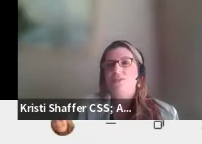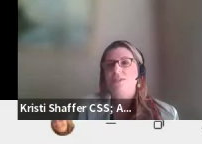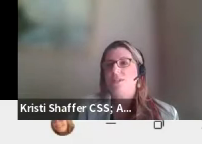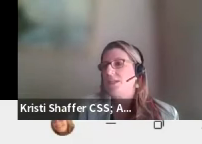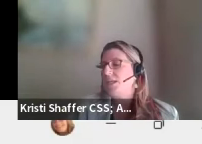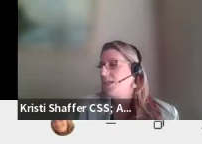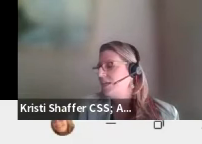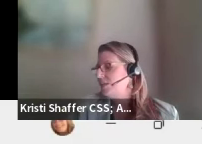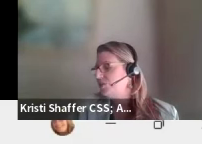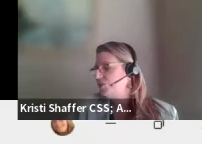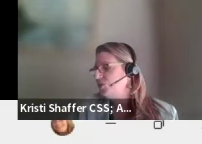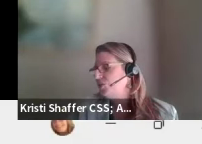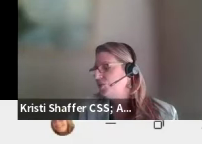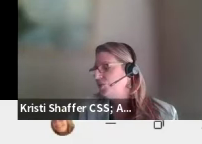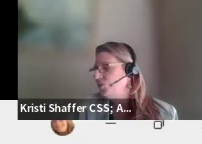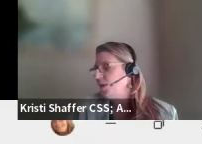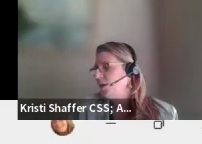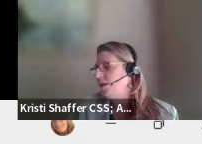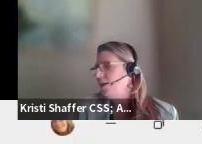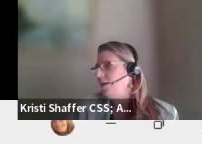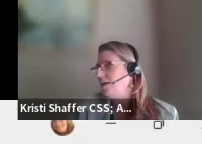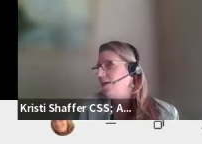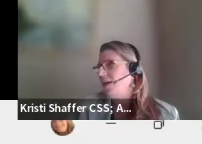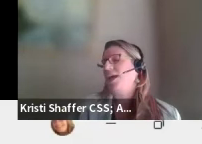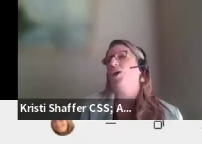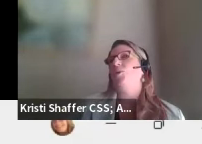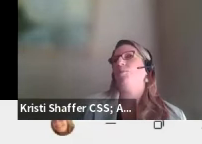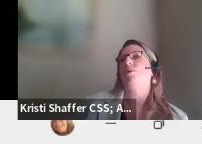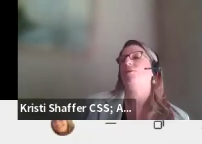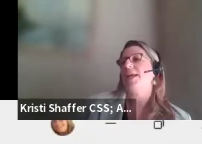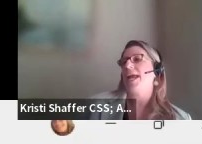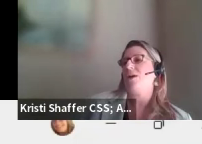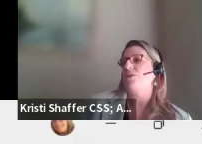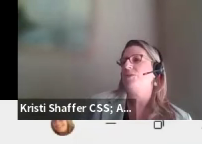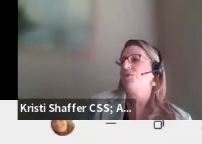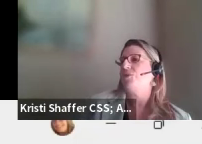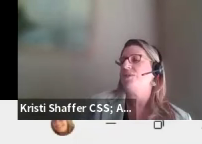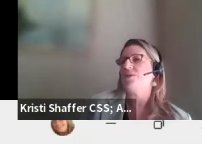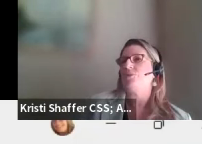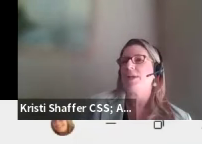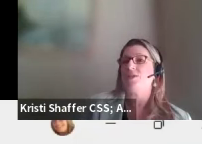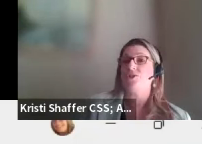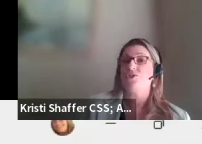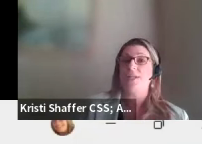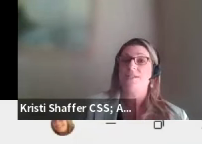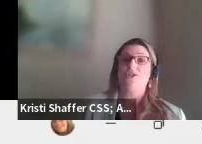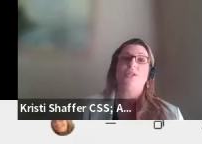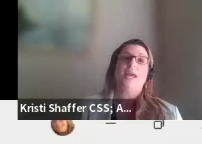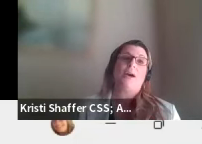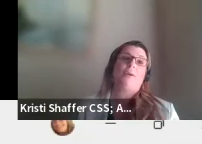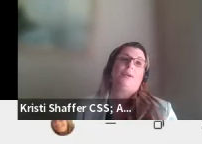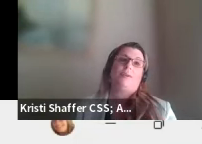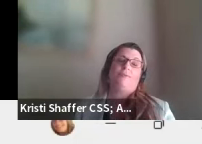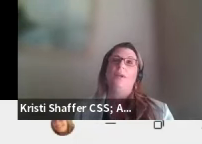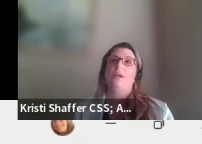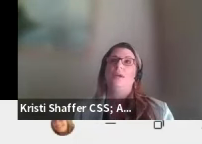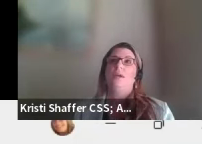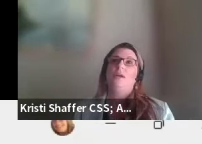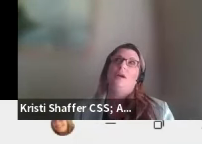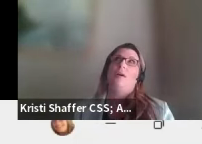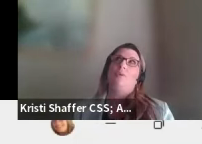This facility is to help provide housing for those that are ready to transition out